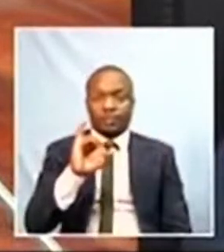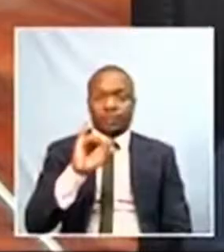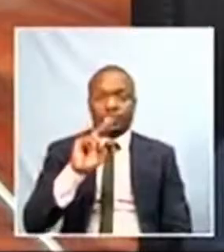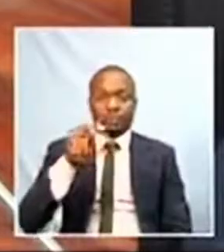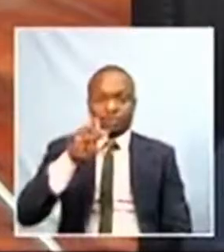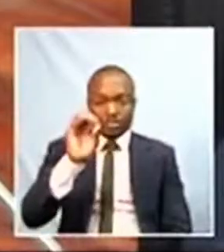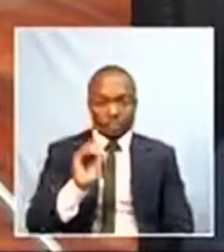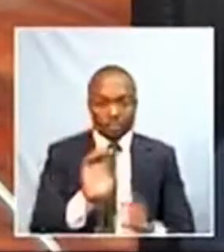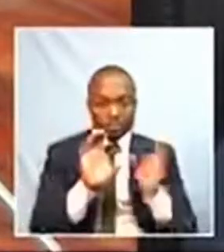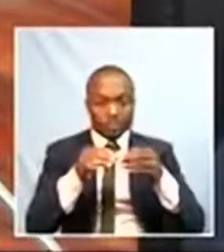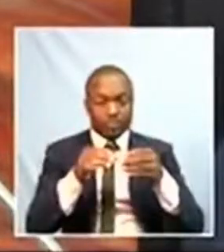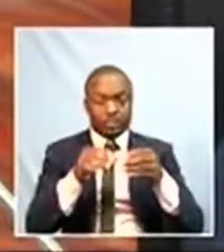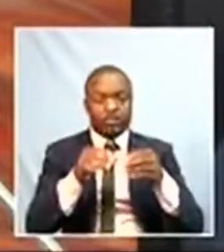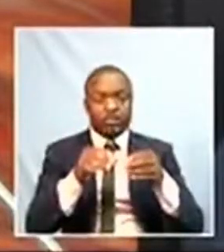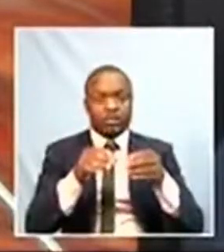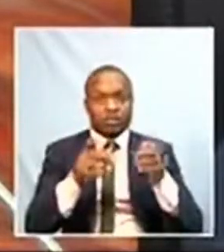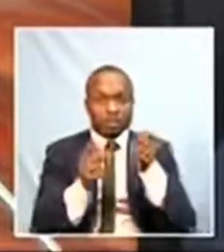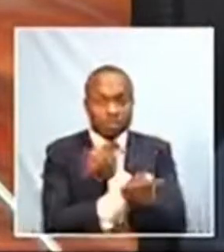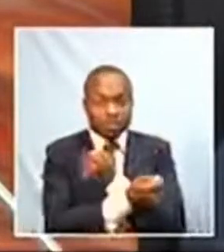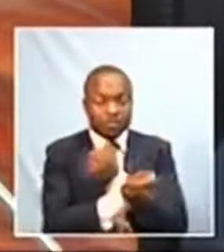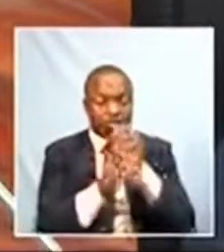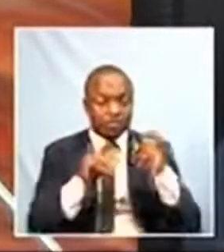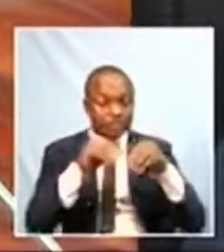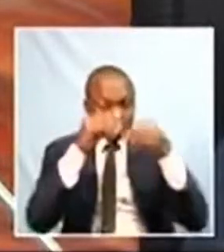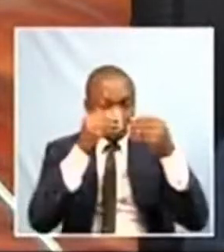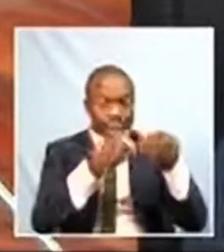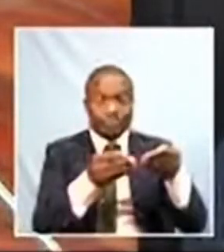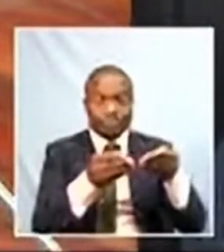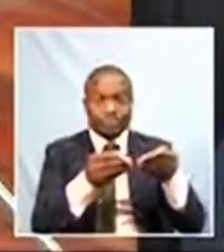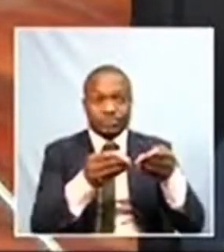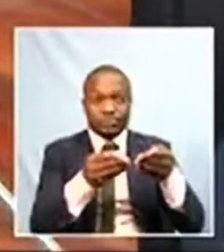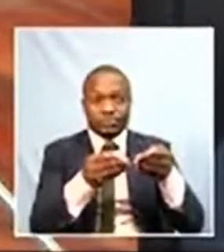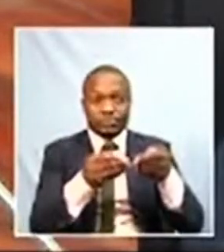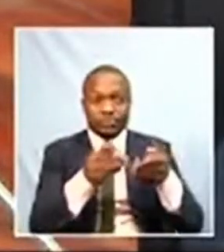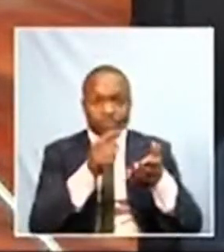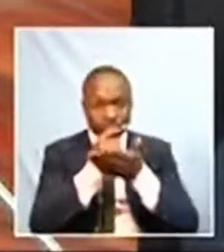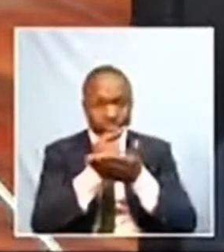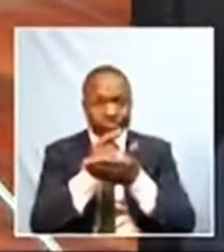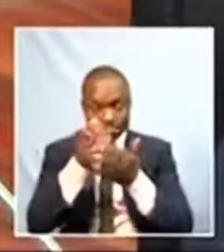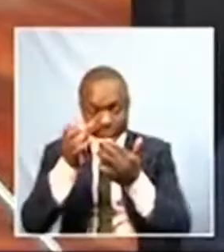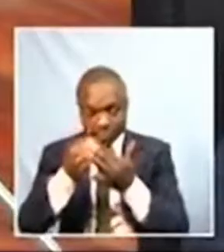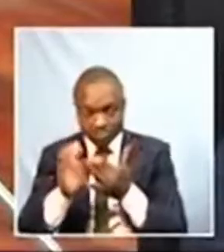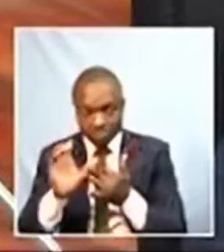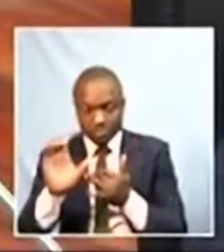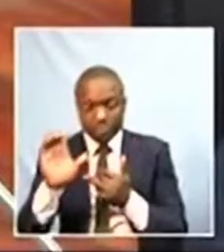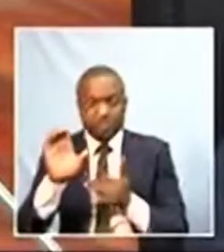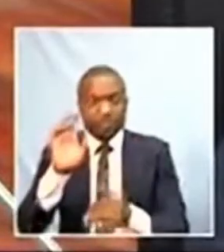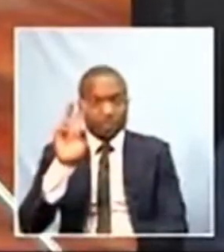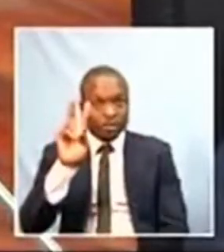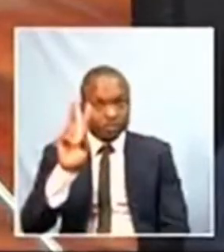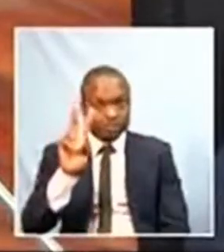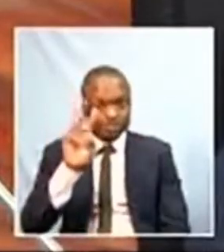Council has since adjusted the allocation to the grants component to